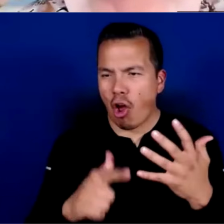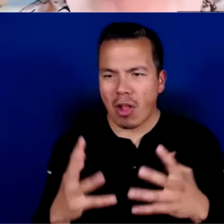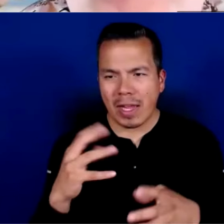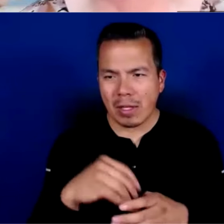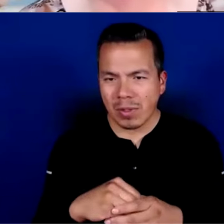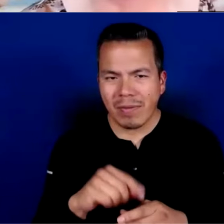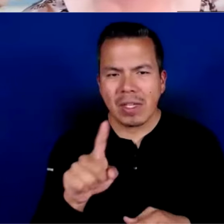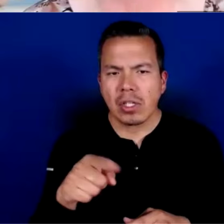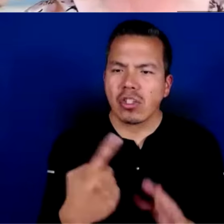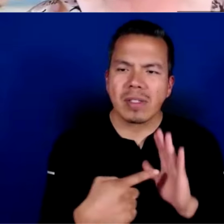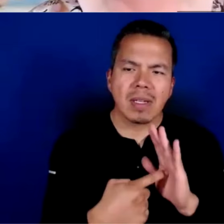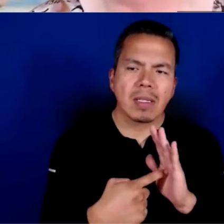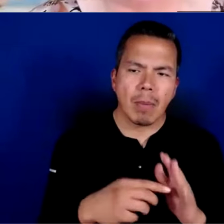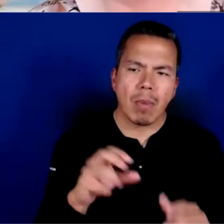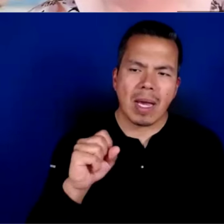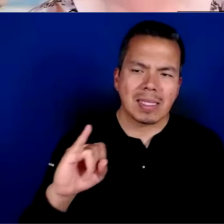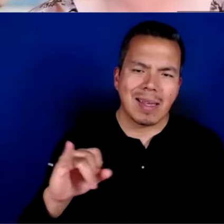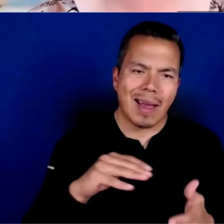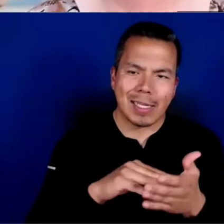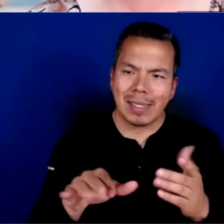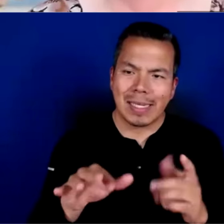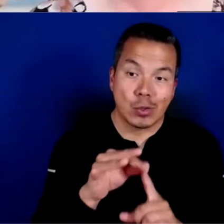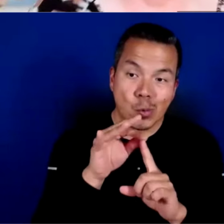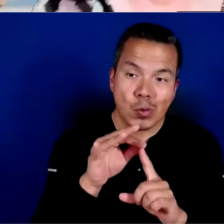SSI resource exclusions. There are a lot more.